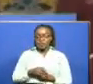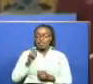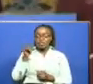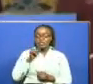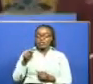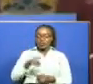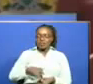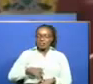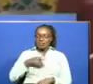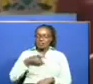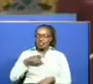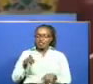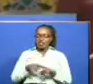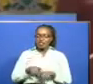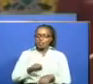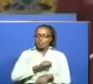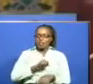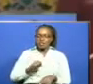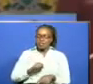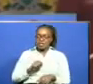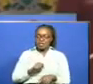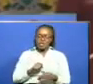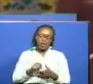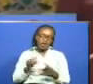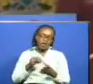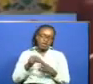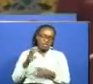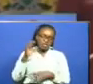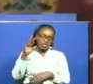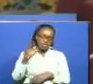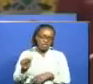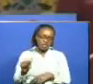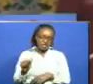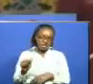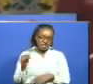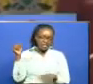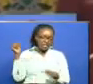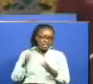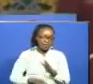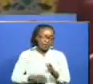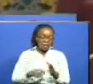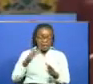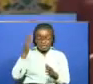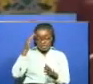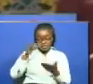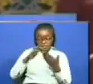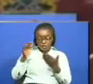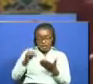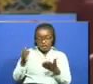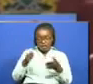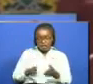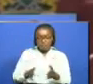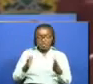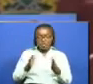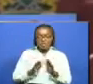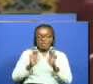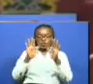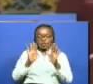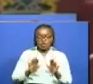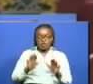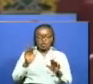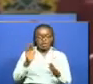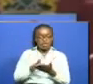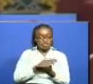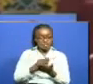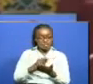like the Senate or the CRA needs to go deeper and identify more other parameters that are instrumental in